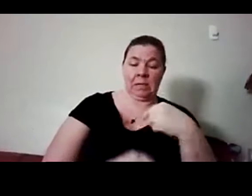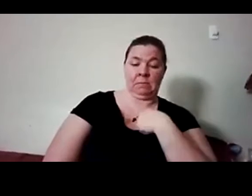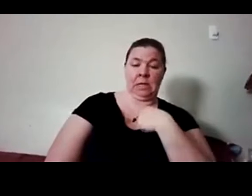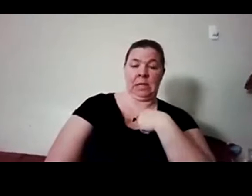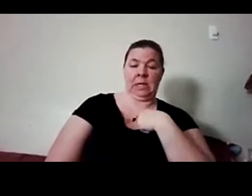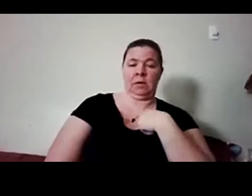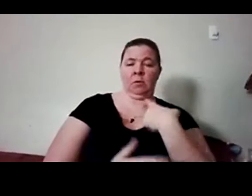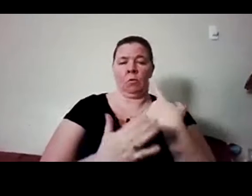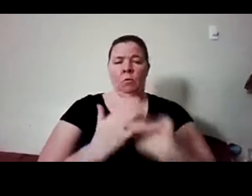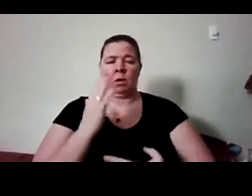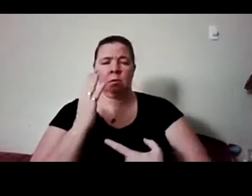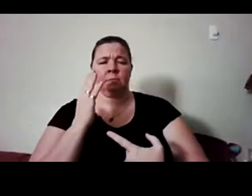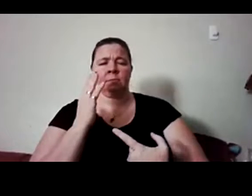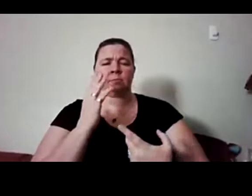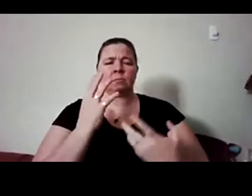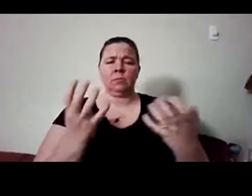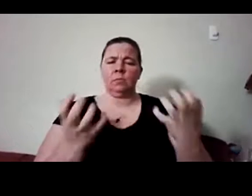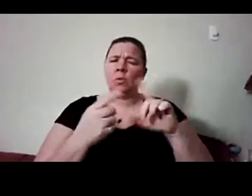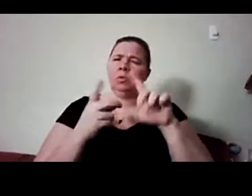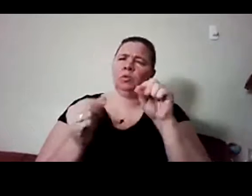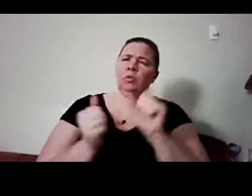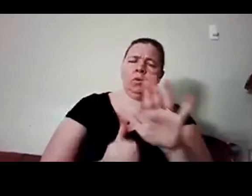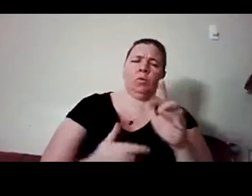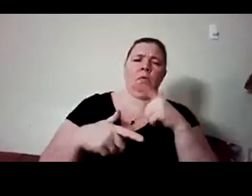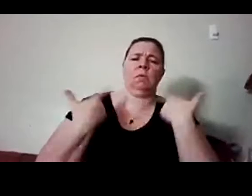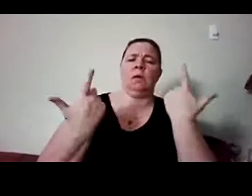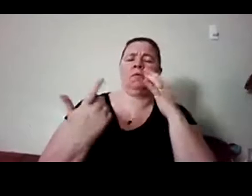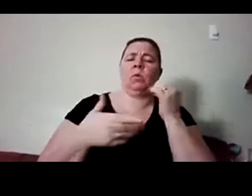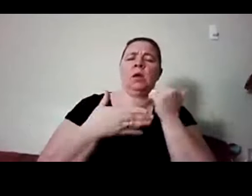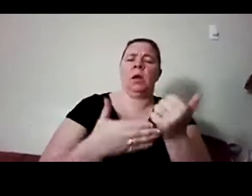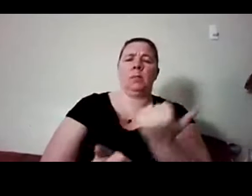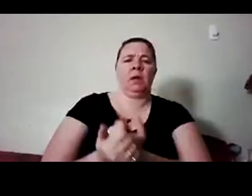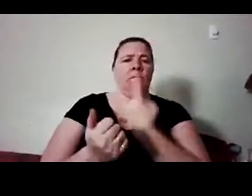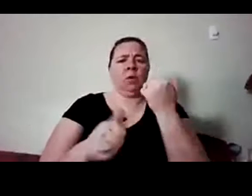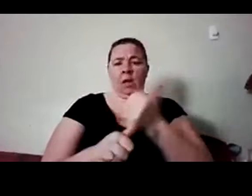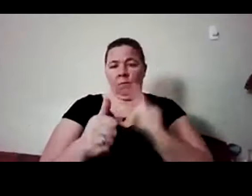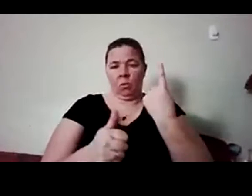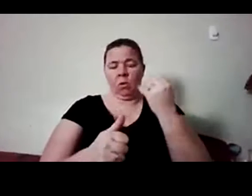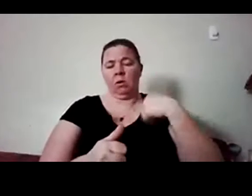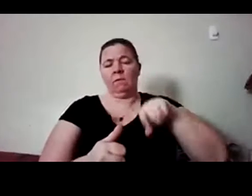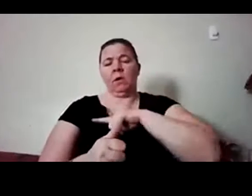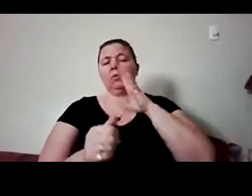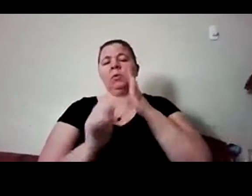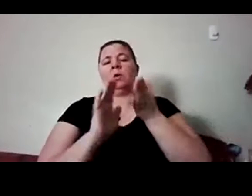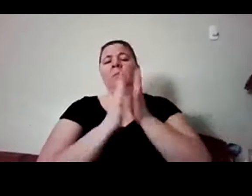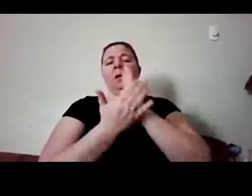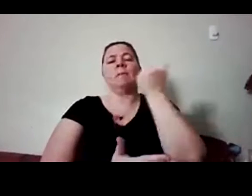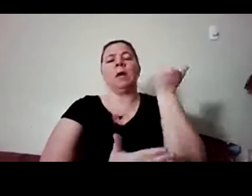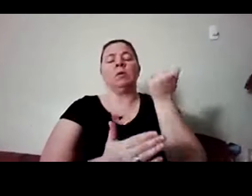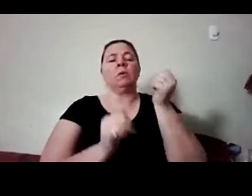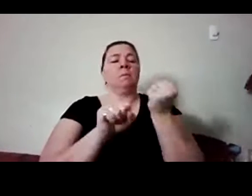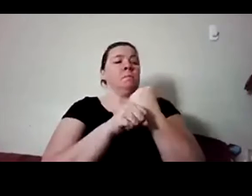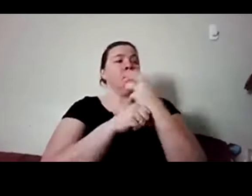what you want to do with your life. And this is going to help every one of us become better, make the world a better